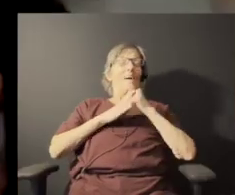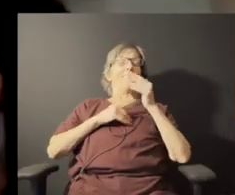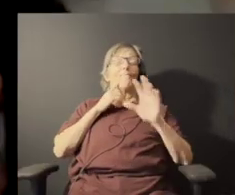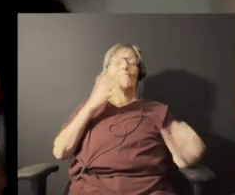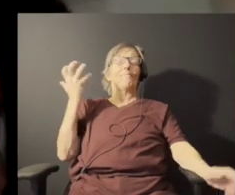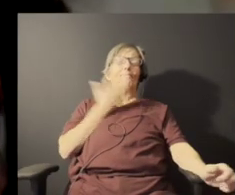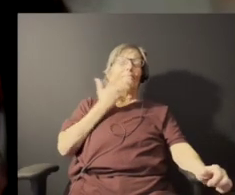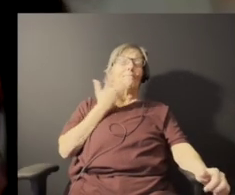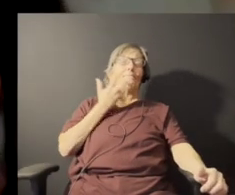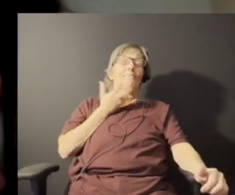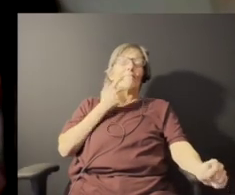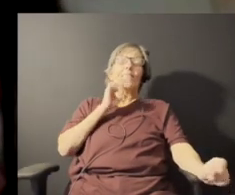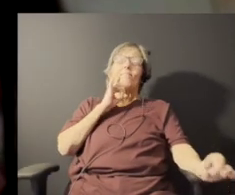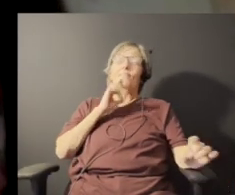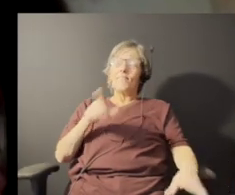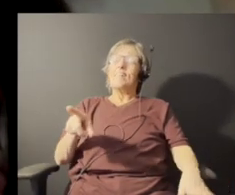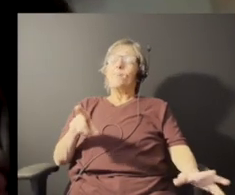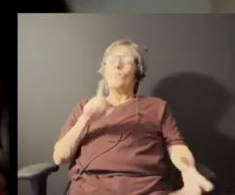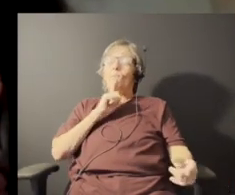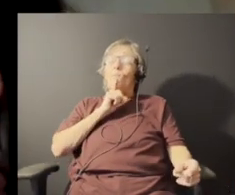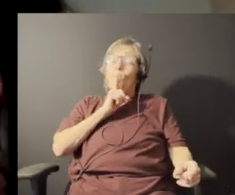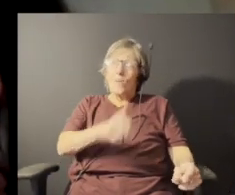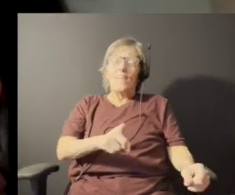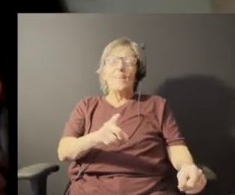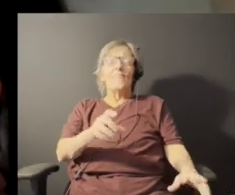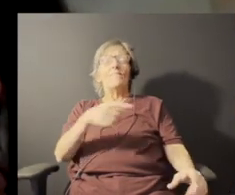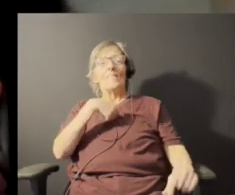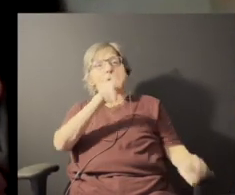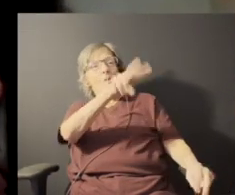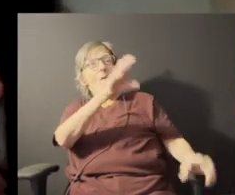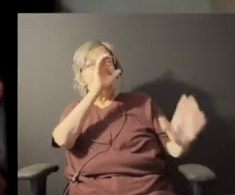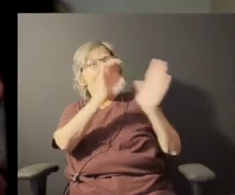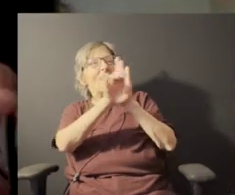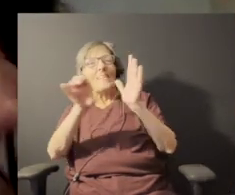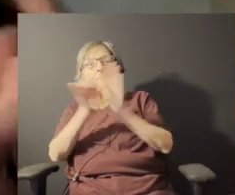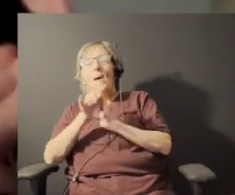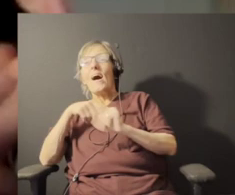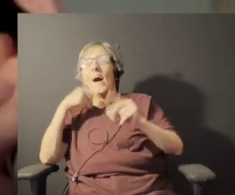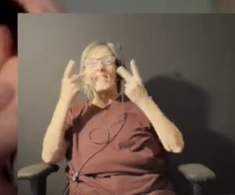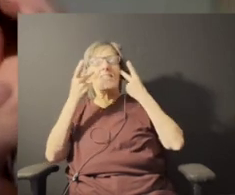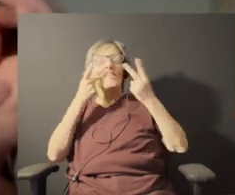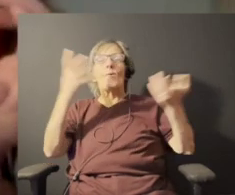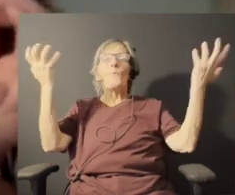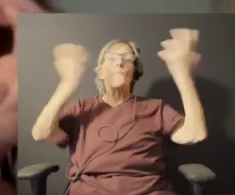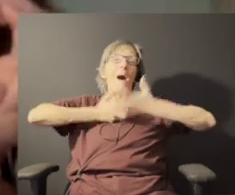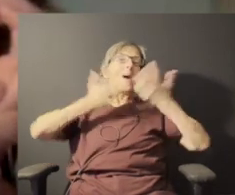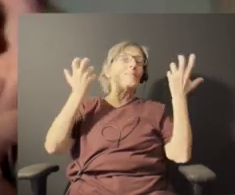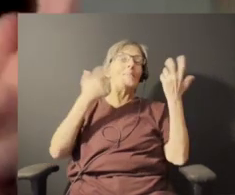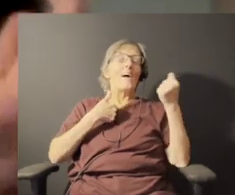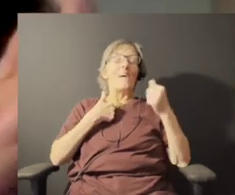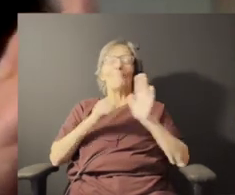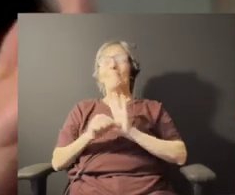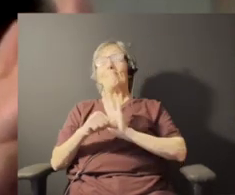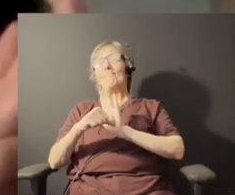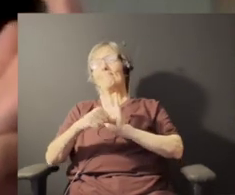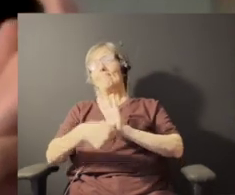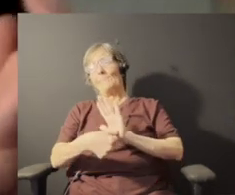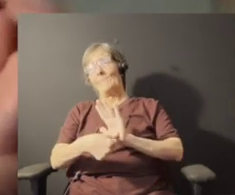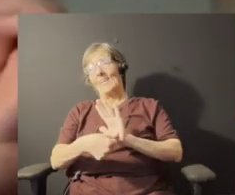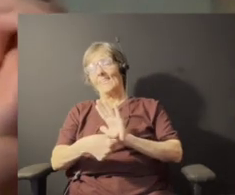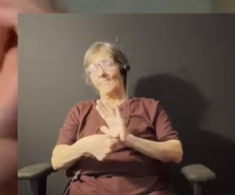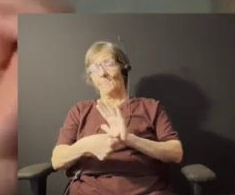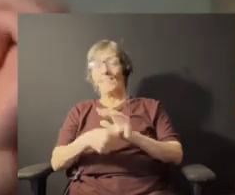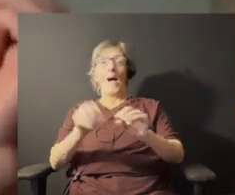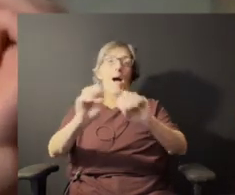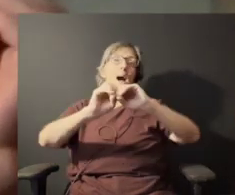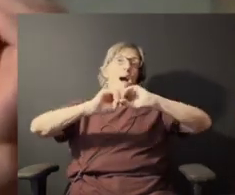Yeah. Oh, but no, it's really stunning. Some of the series that you've done, I mean, I've been so impressed.